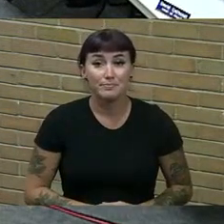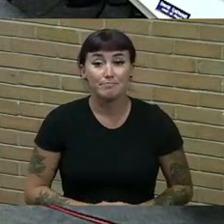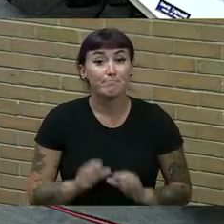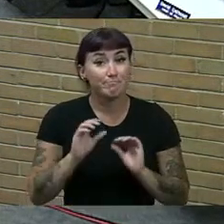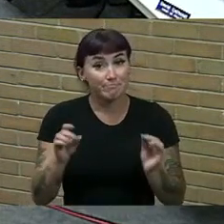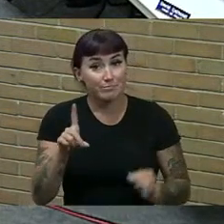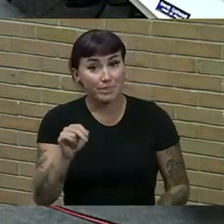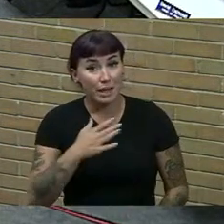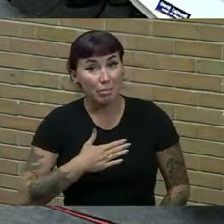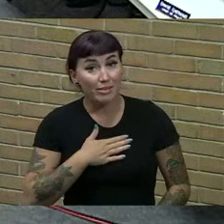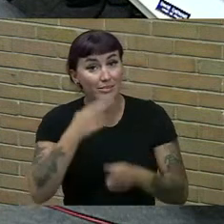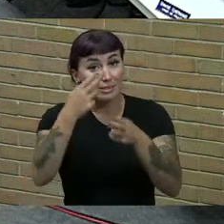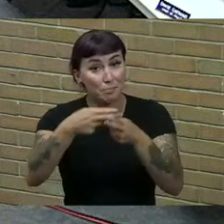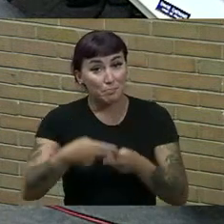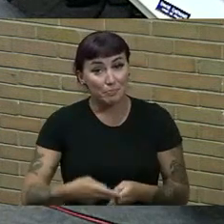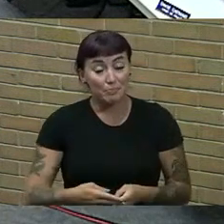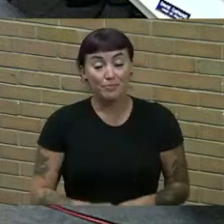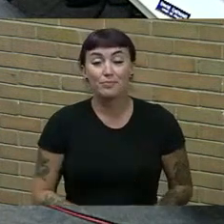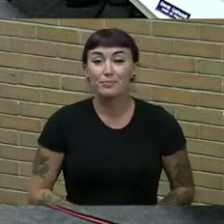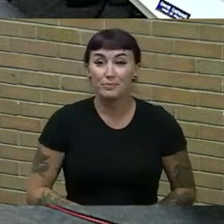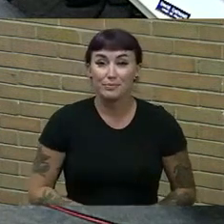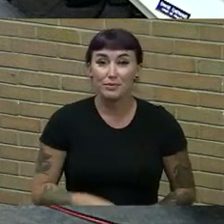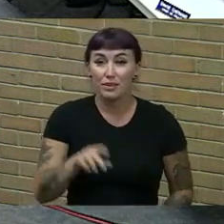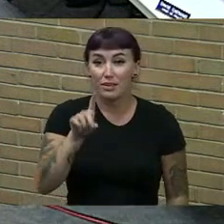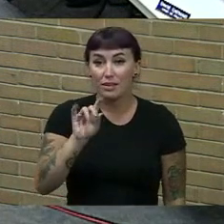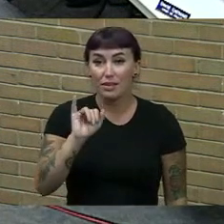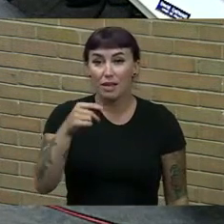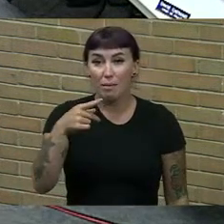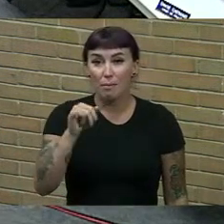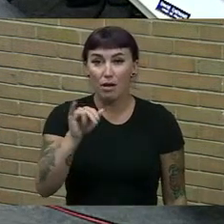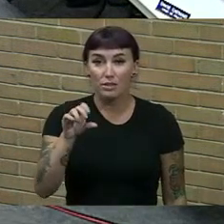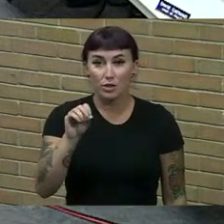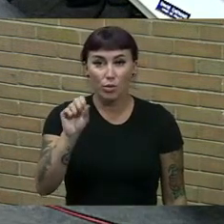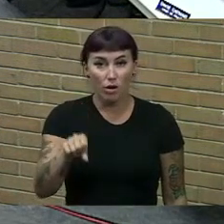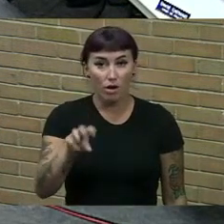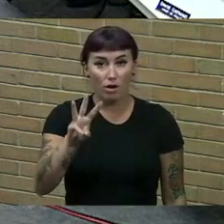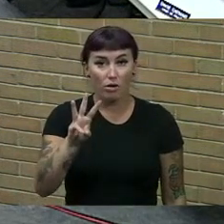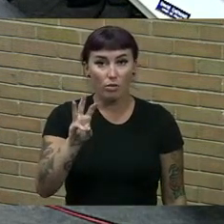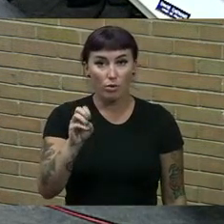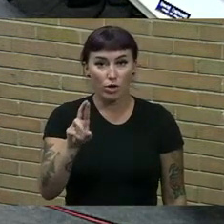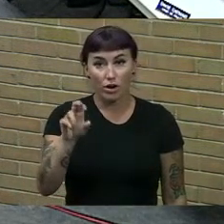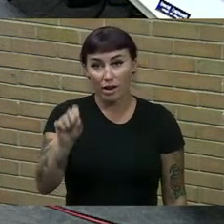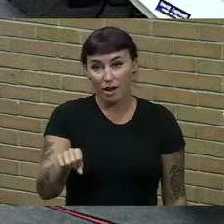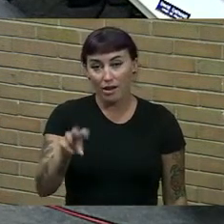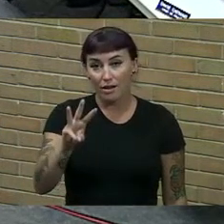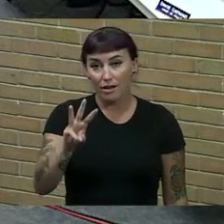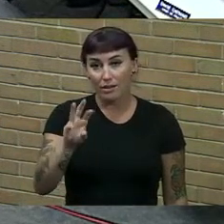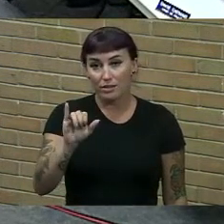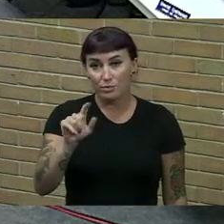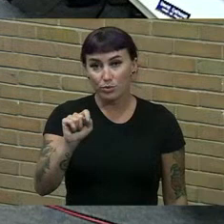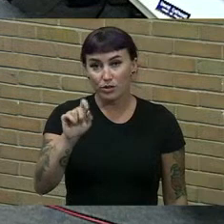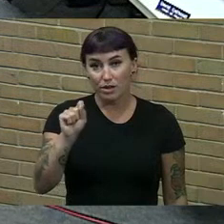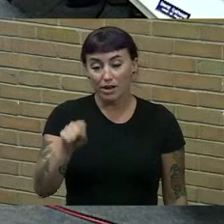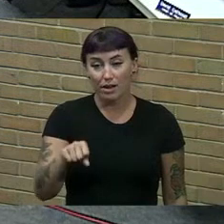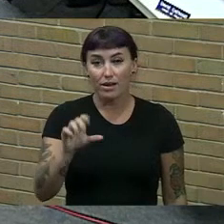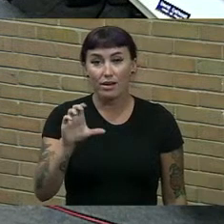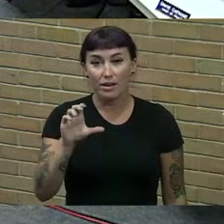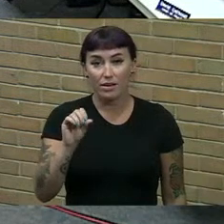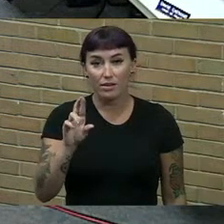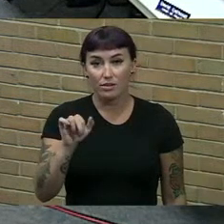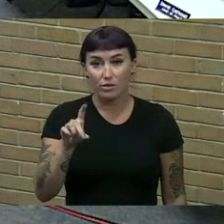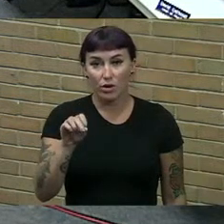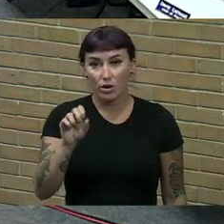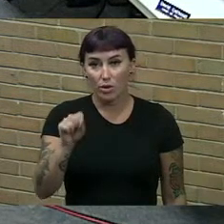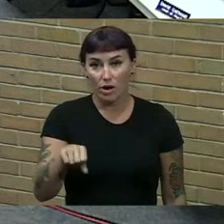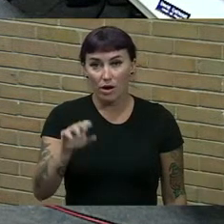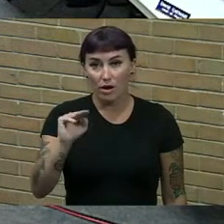Hearing none, Dan, please call the roll. Councilmember DeFazio. Aye. Councilmember Werner. Aye. Councilmember Wilt. Aye.